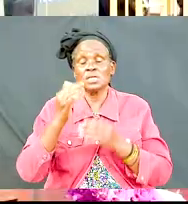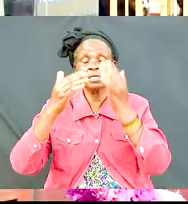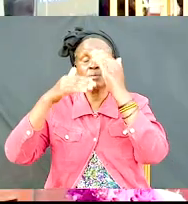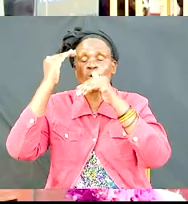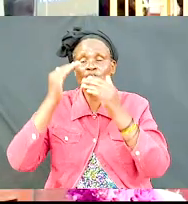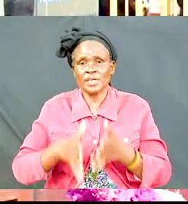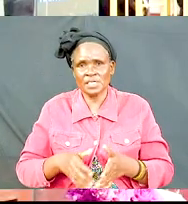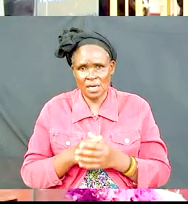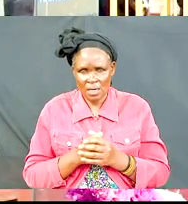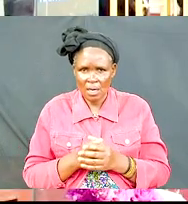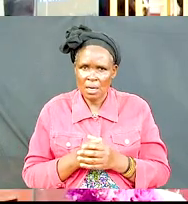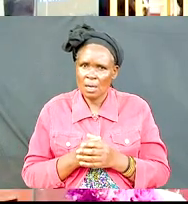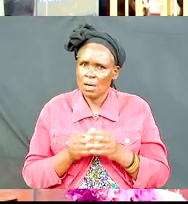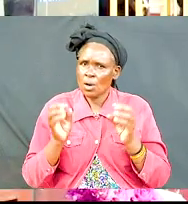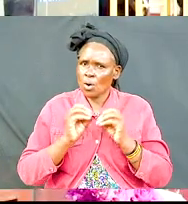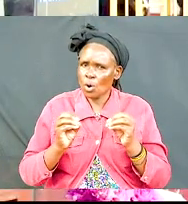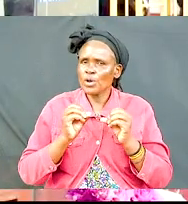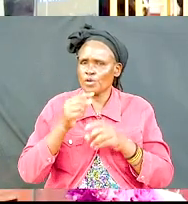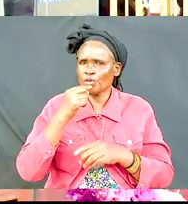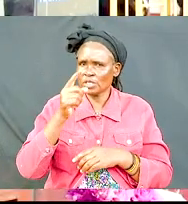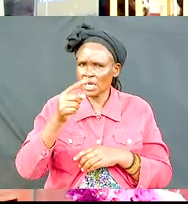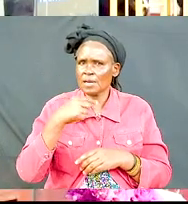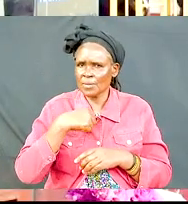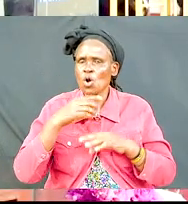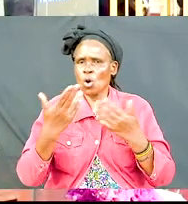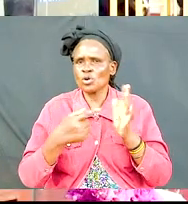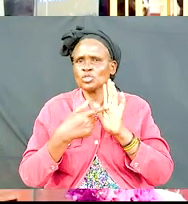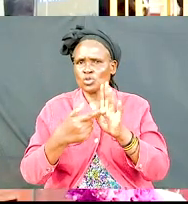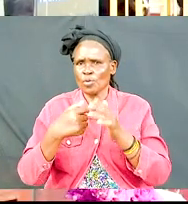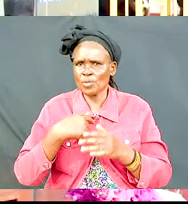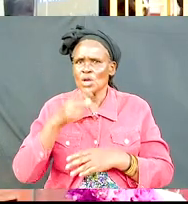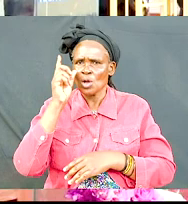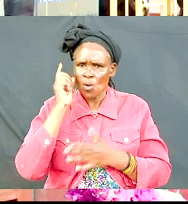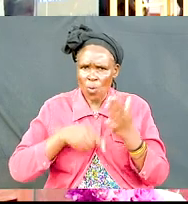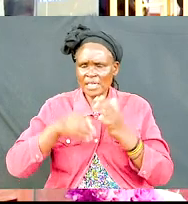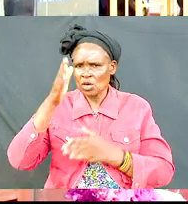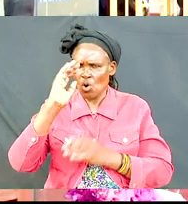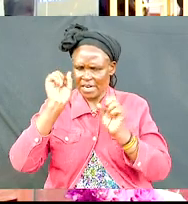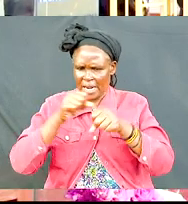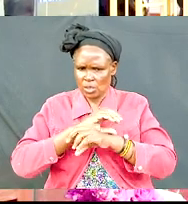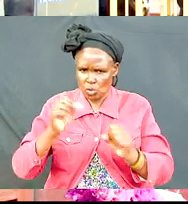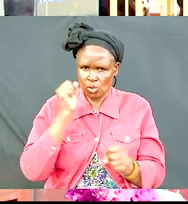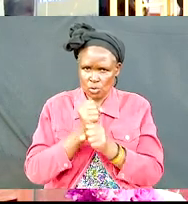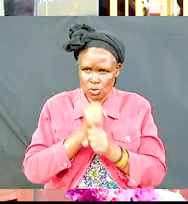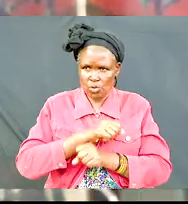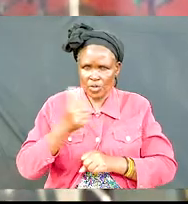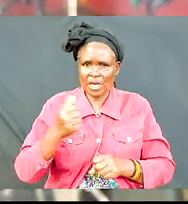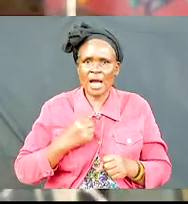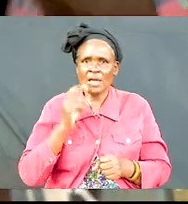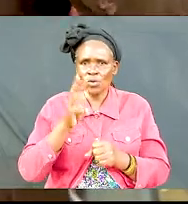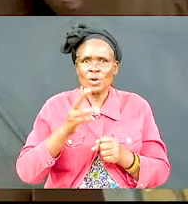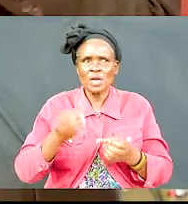professor, "Oh, if you tell me or if you show me what God cannot do, then I will give